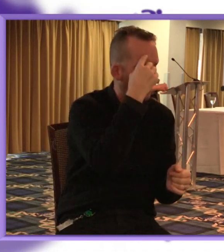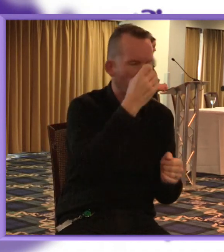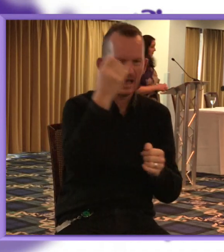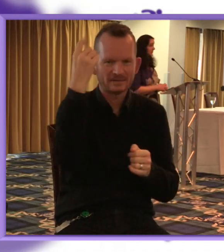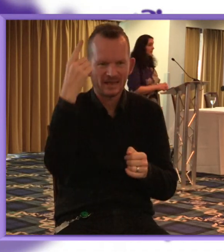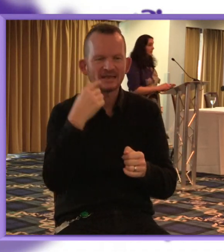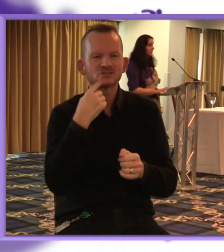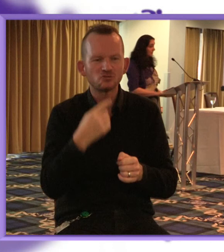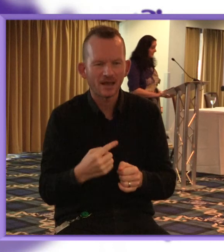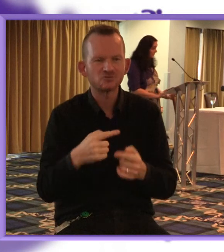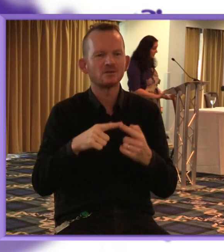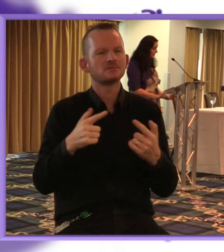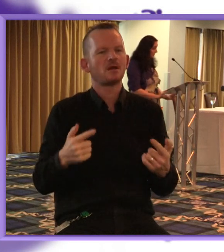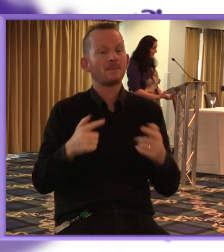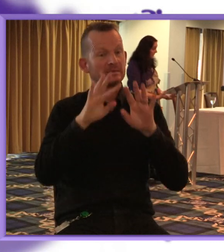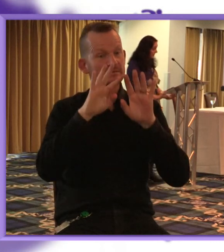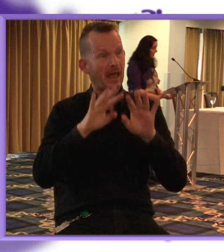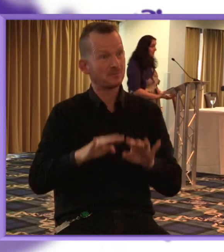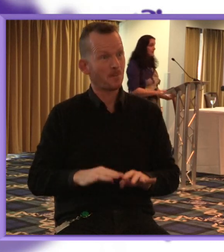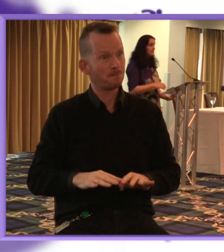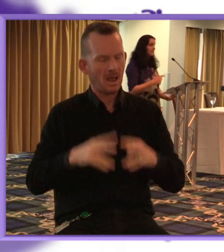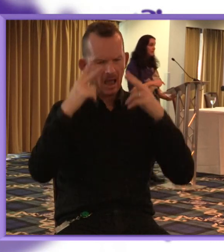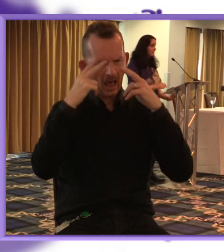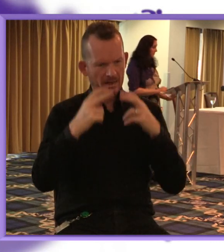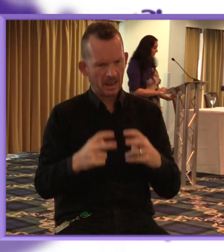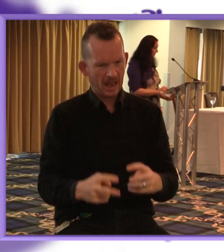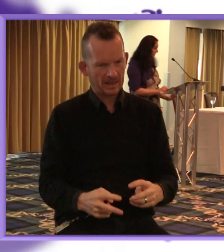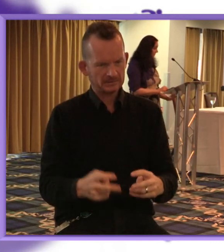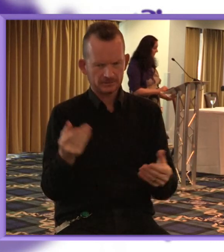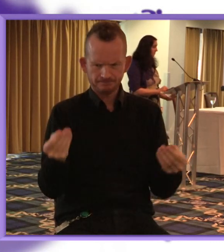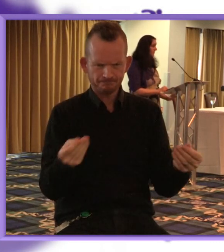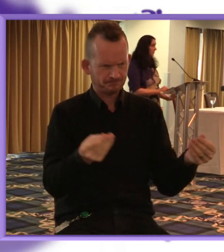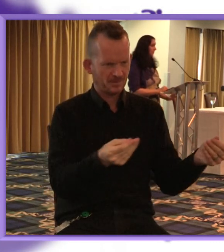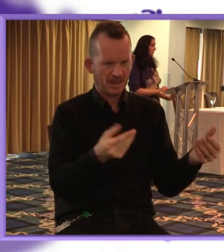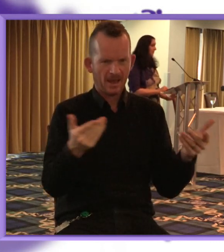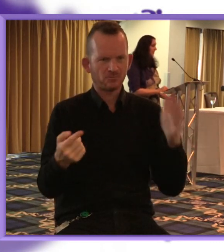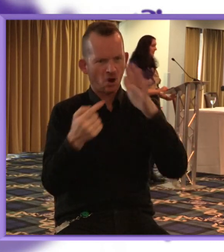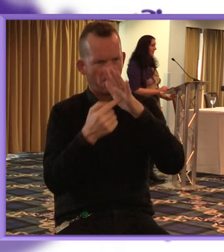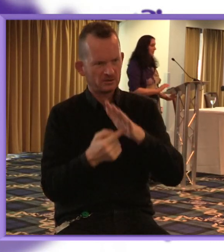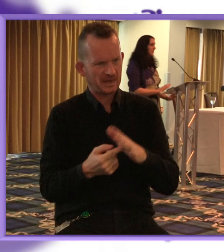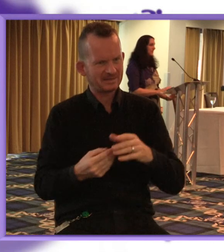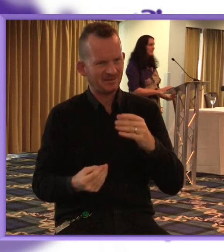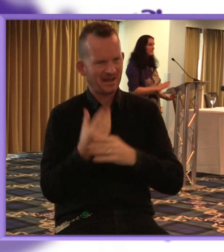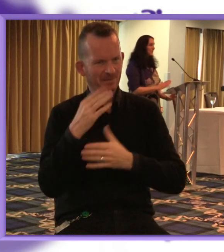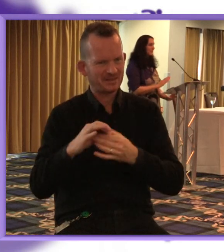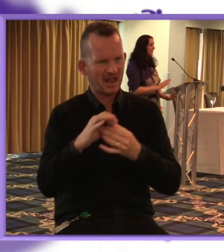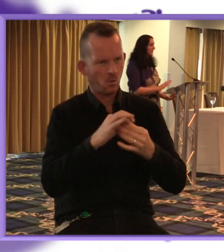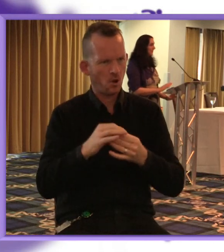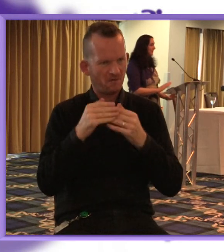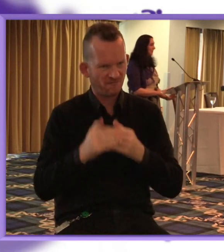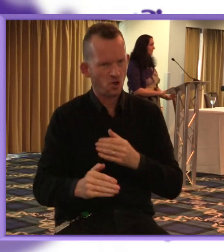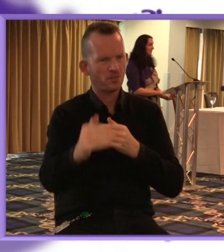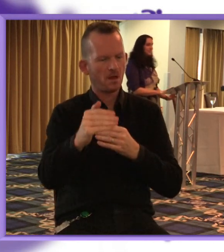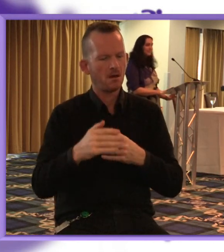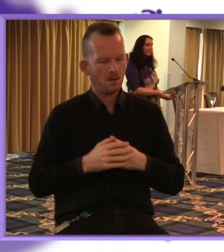ideas, your suggestions, and they've been typed up, analysed, and I think the priorities used to develop the network further. One thing, we're not